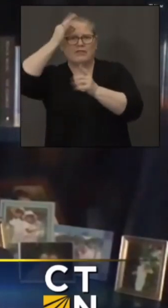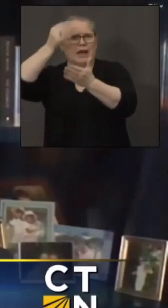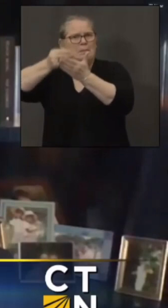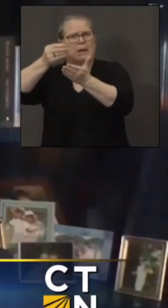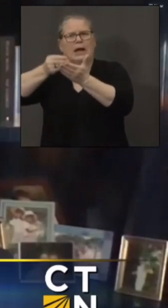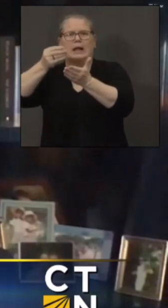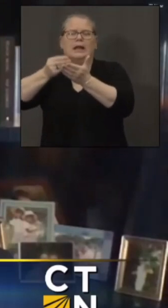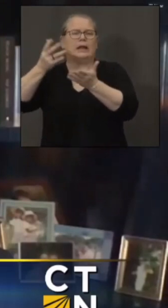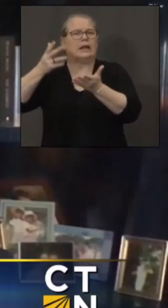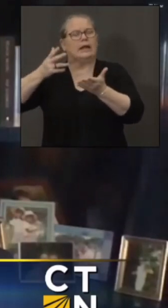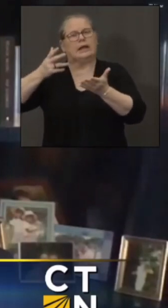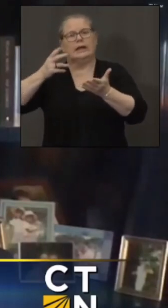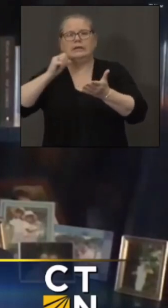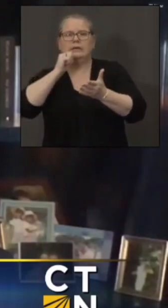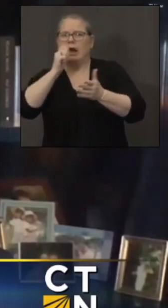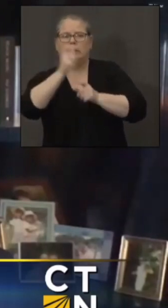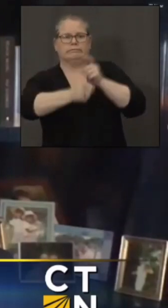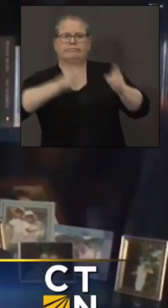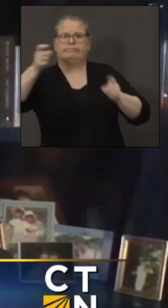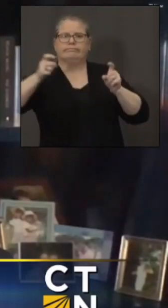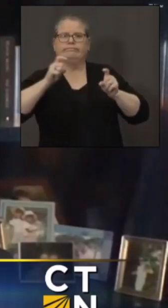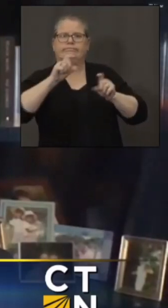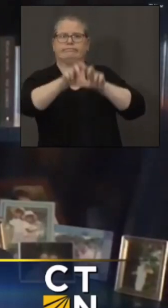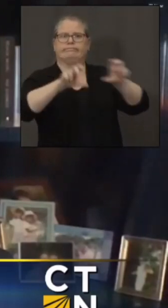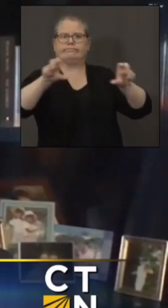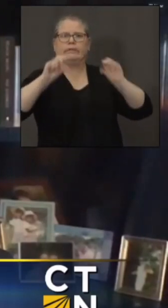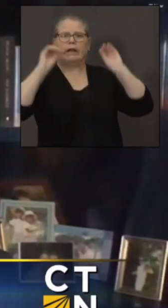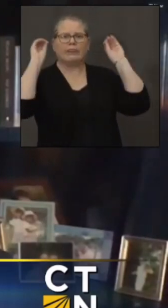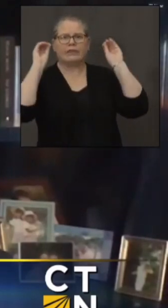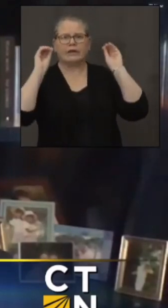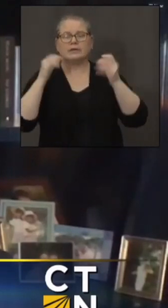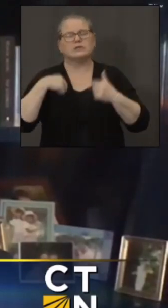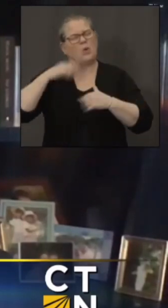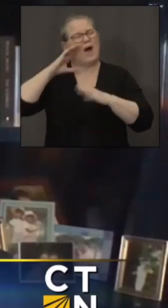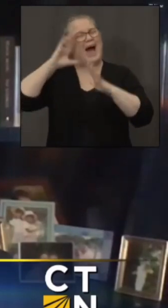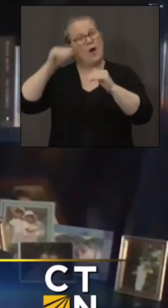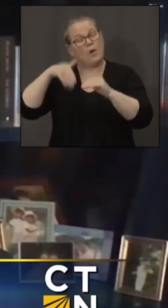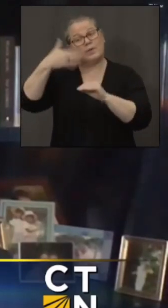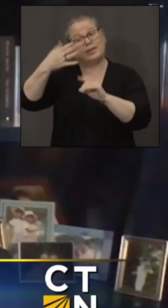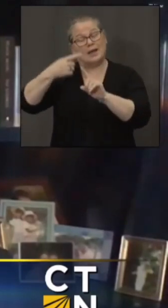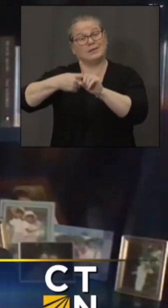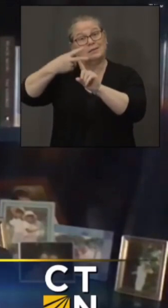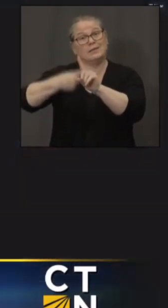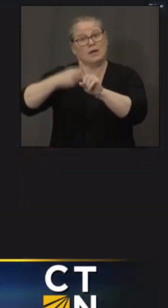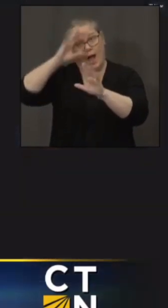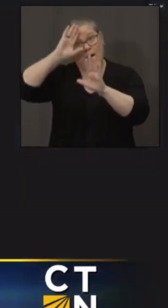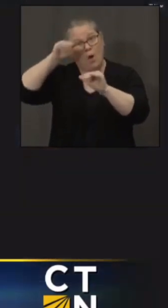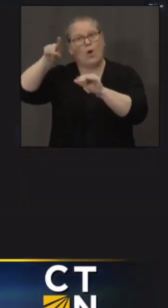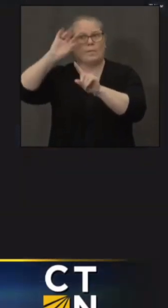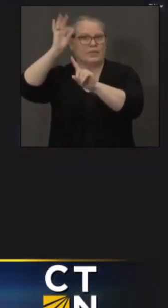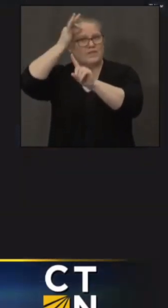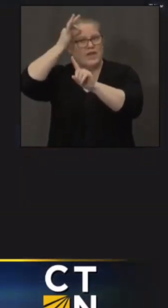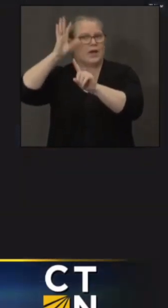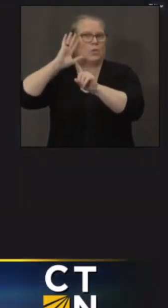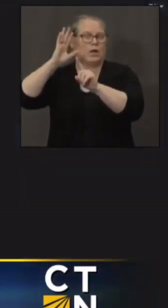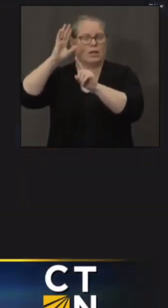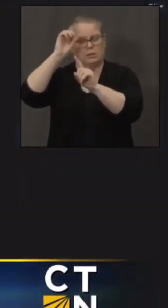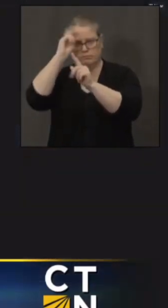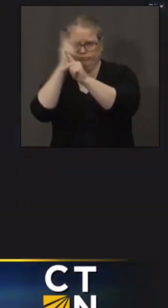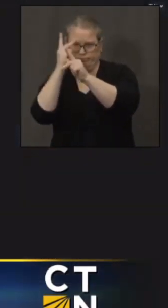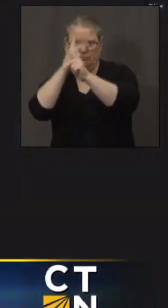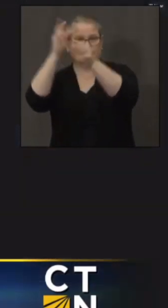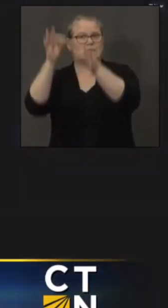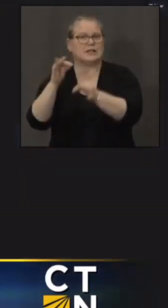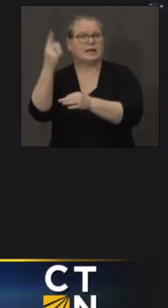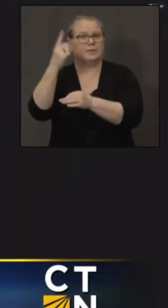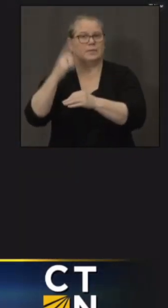And I think we ought to hear something from the feds within the next couple of months, but I've been saying that for a couple of months. And I guess finally, quickly, Pennsylvania